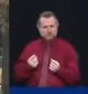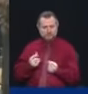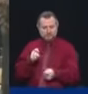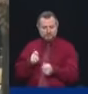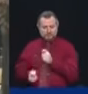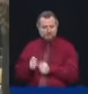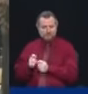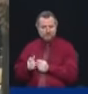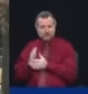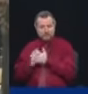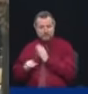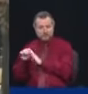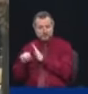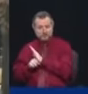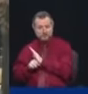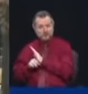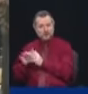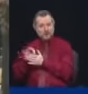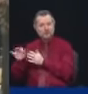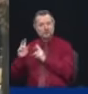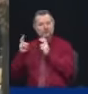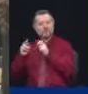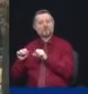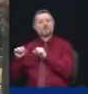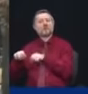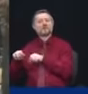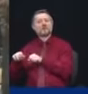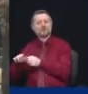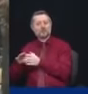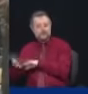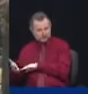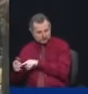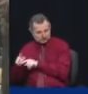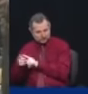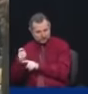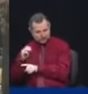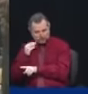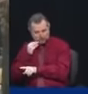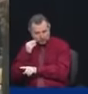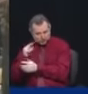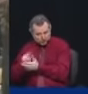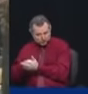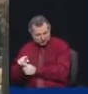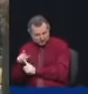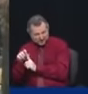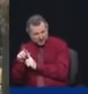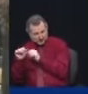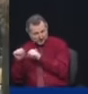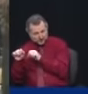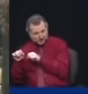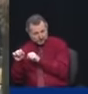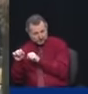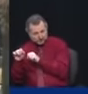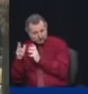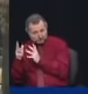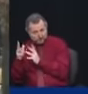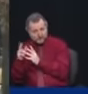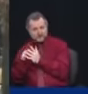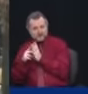counted probable nursing home deaths. Probable as determined by a nursing